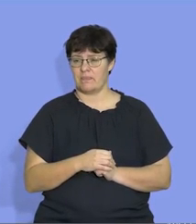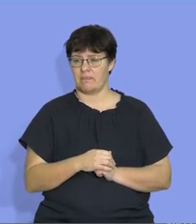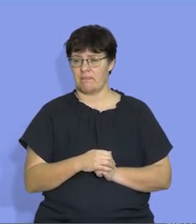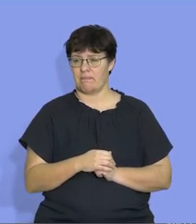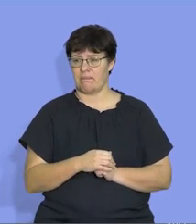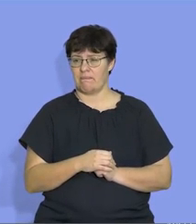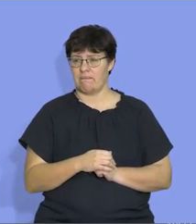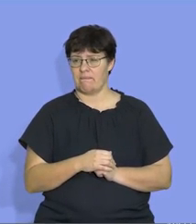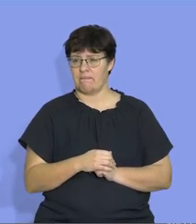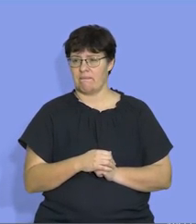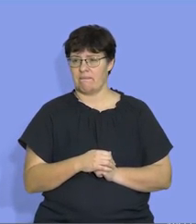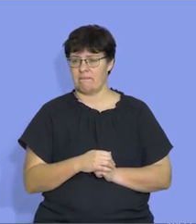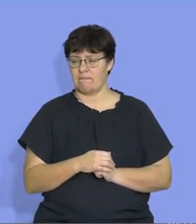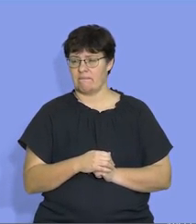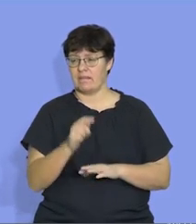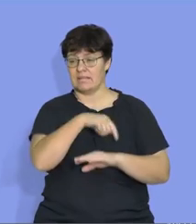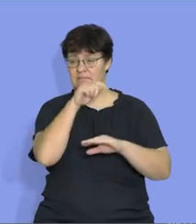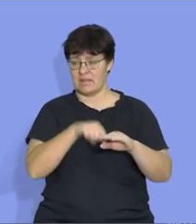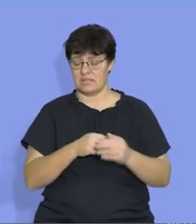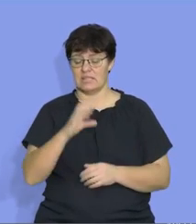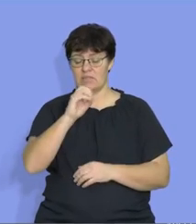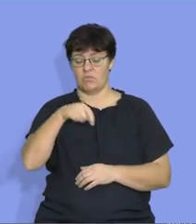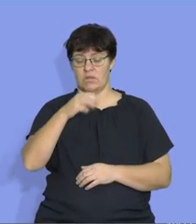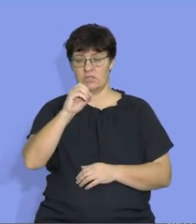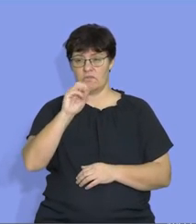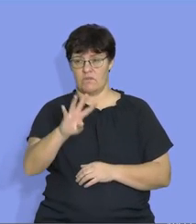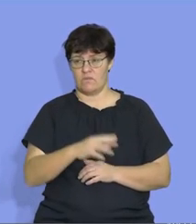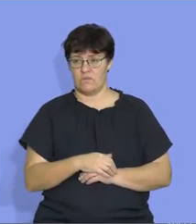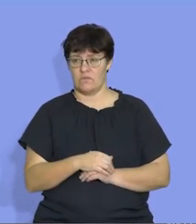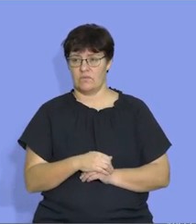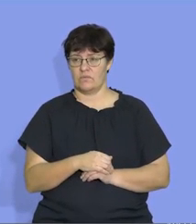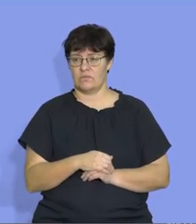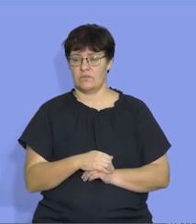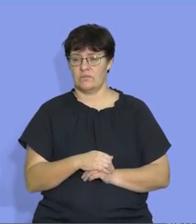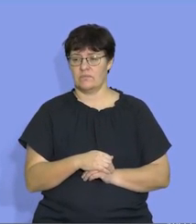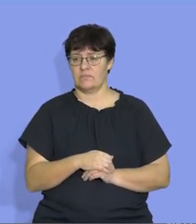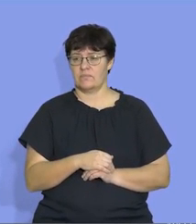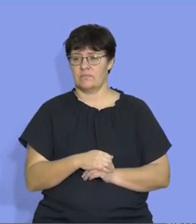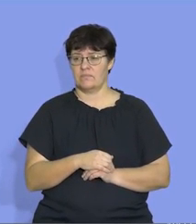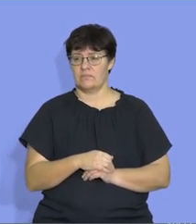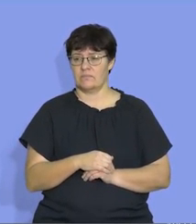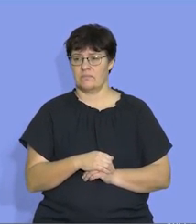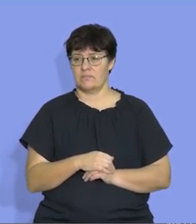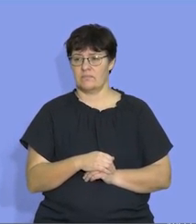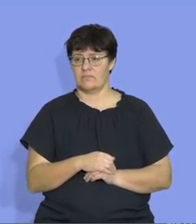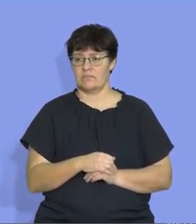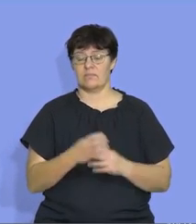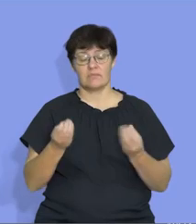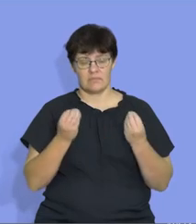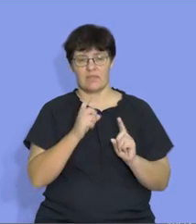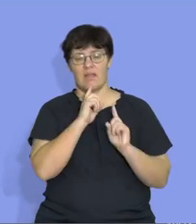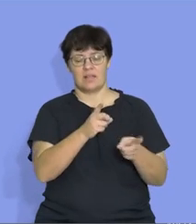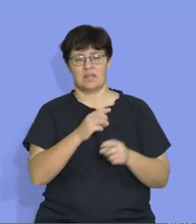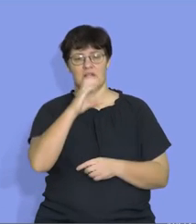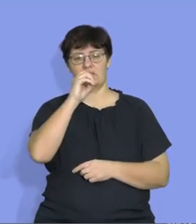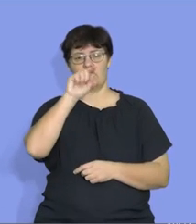that bracket, divided by 0.04, okay. Right, so this is the actual